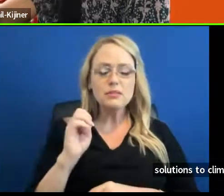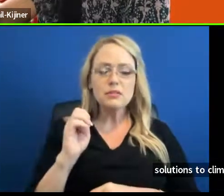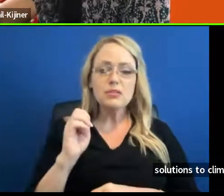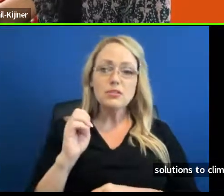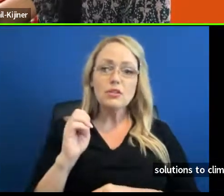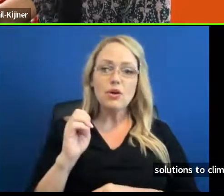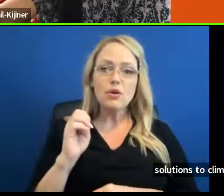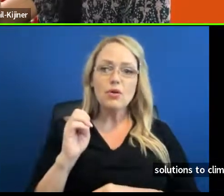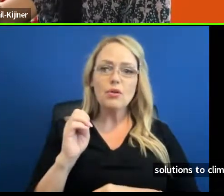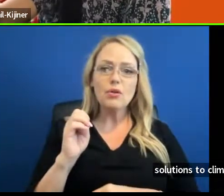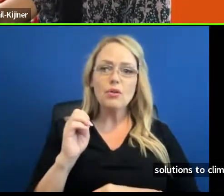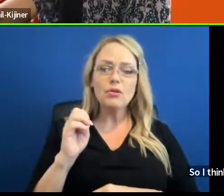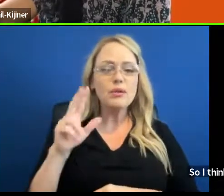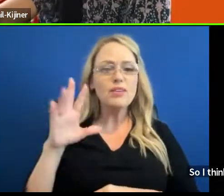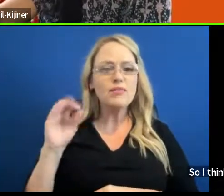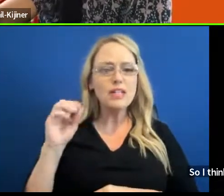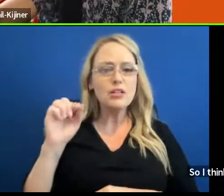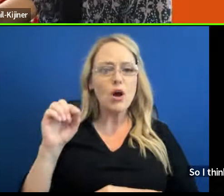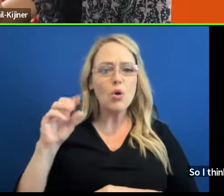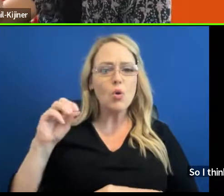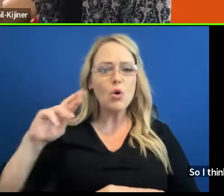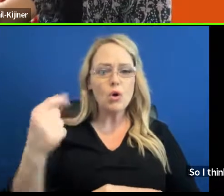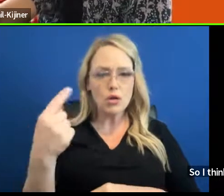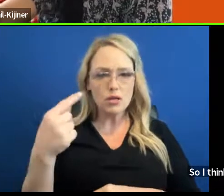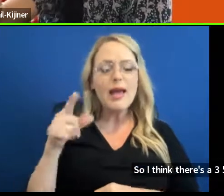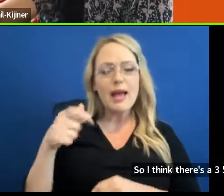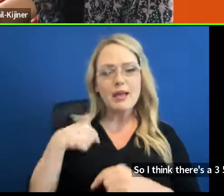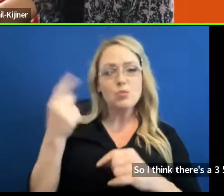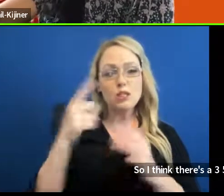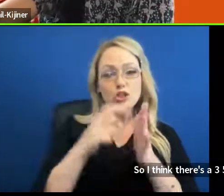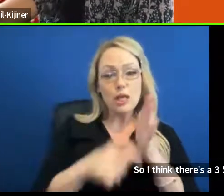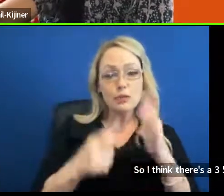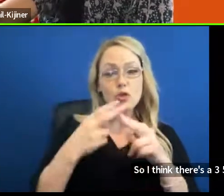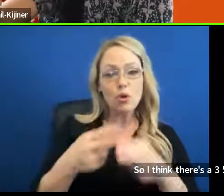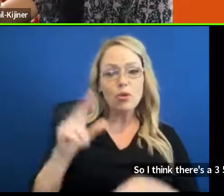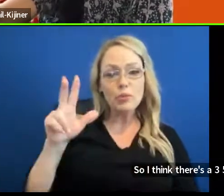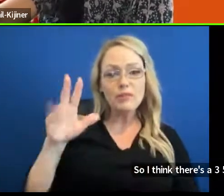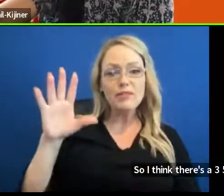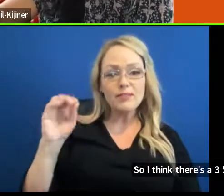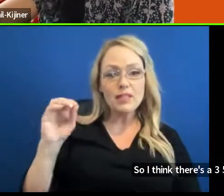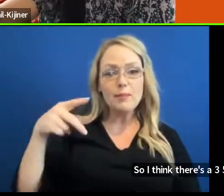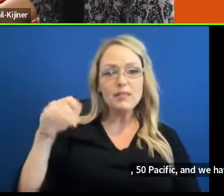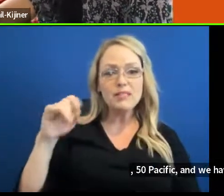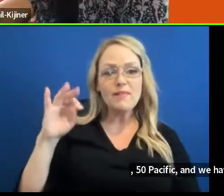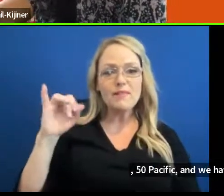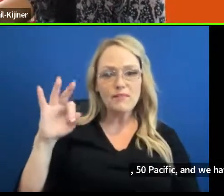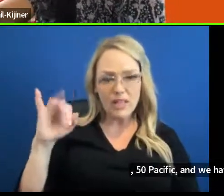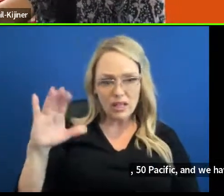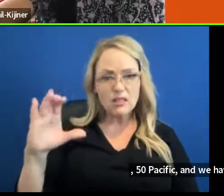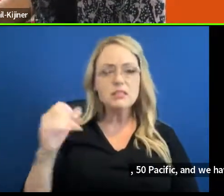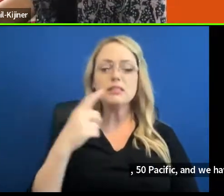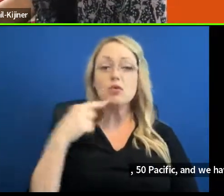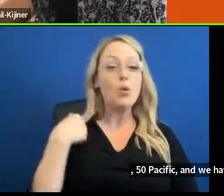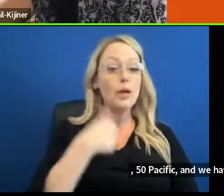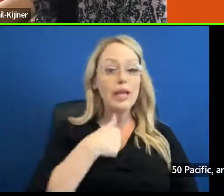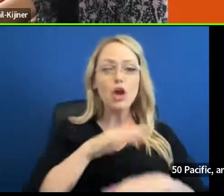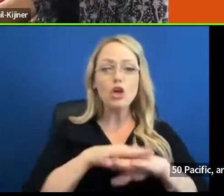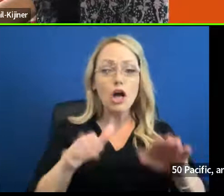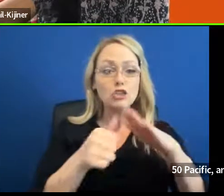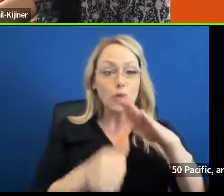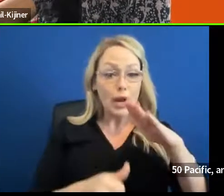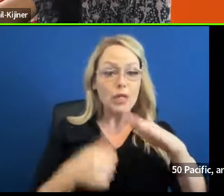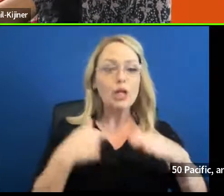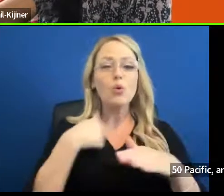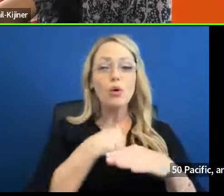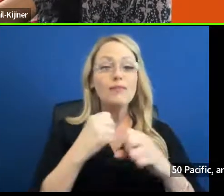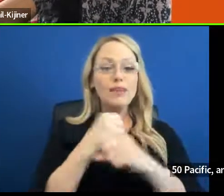350.org has a chapter called 350 Pacific, and we have the slogan, you know, we are not drowning, we are fighting. And I think that's always trying